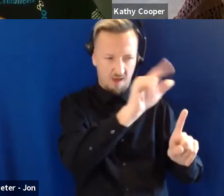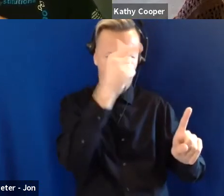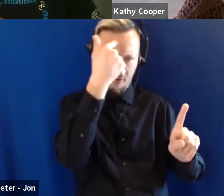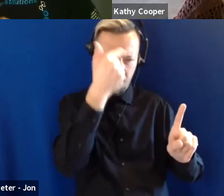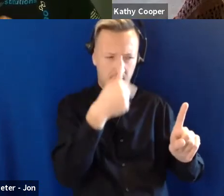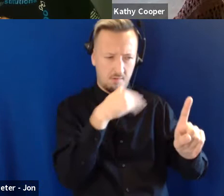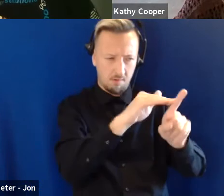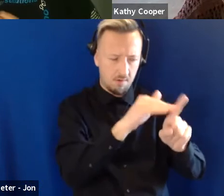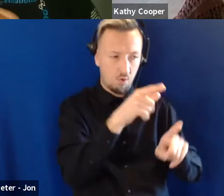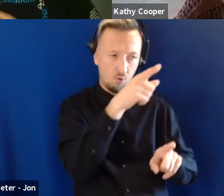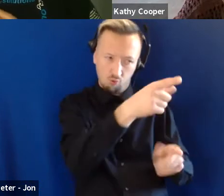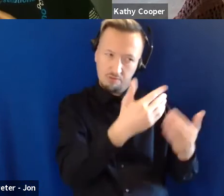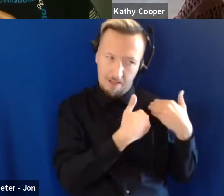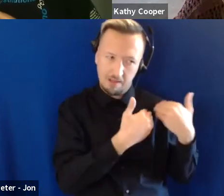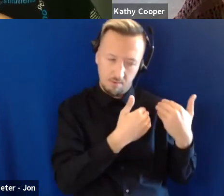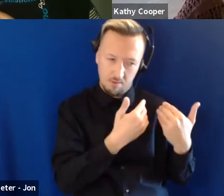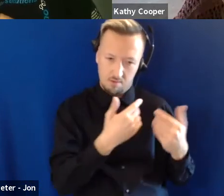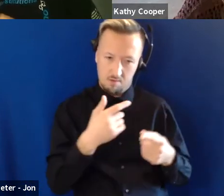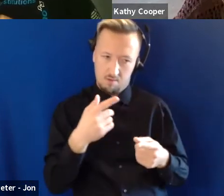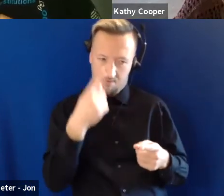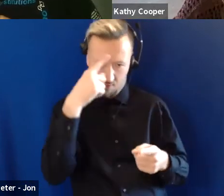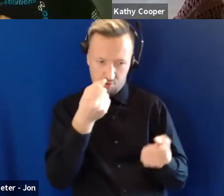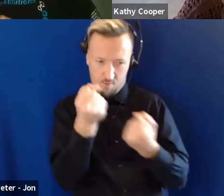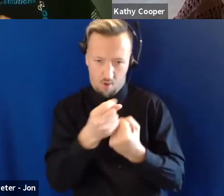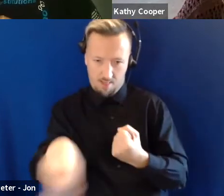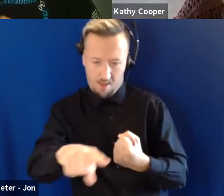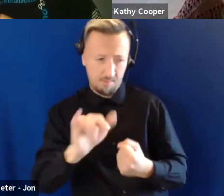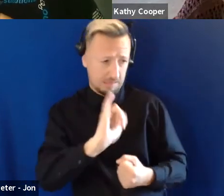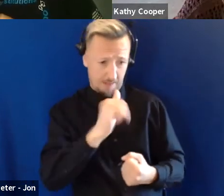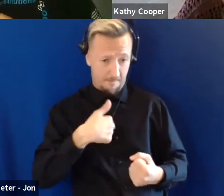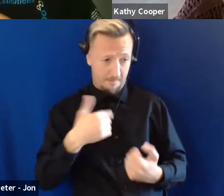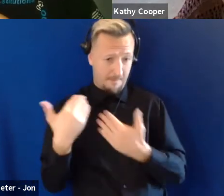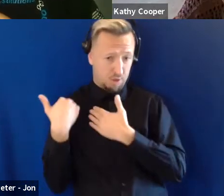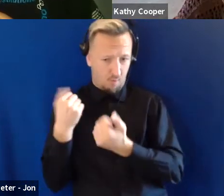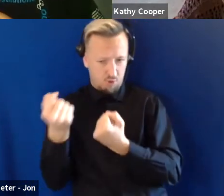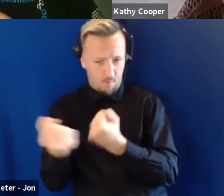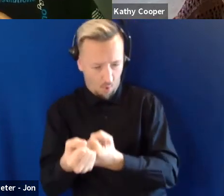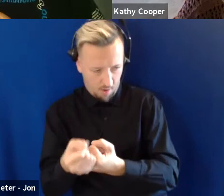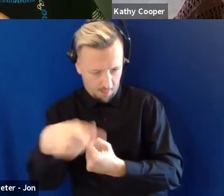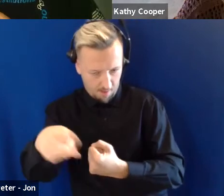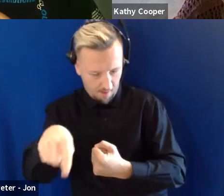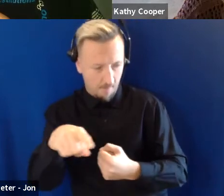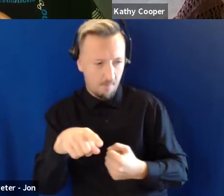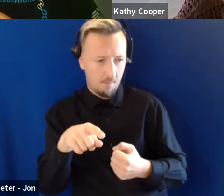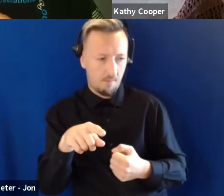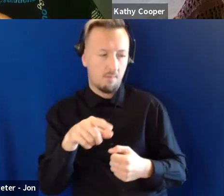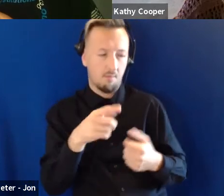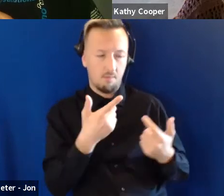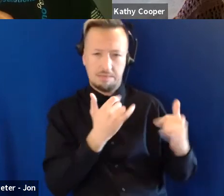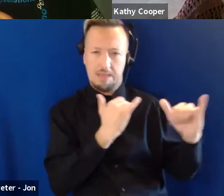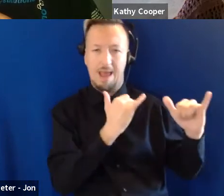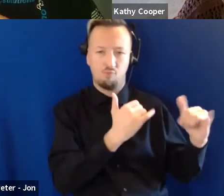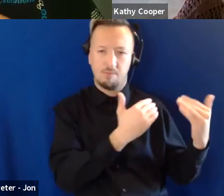are answerable to the same people that we are answerable to, because they are, and our job